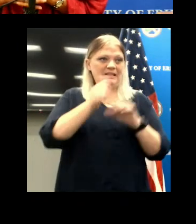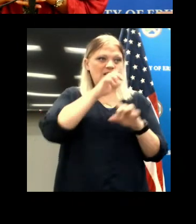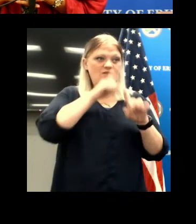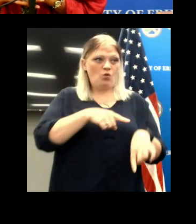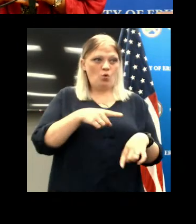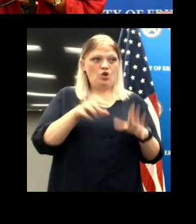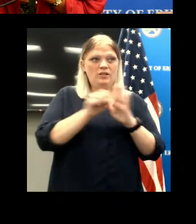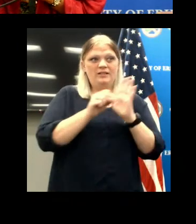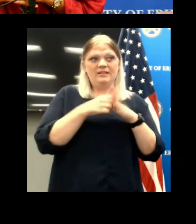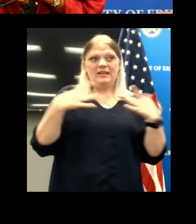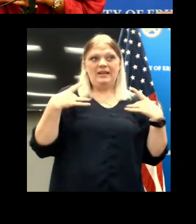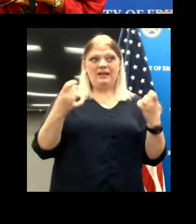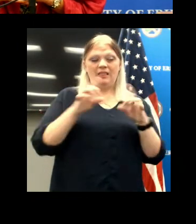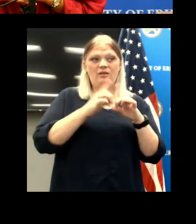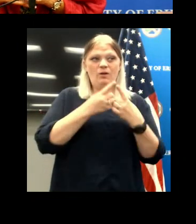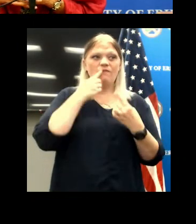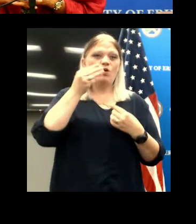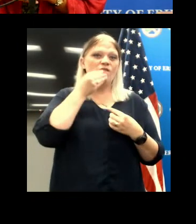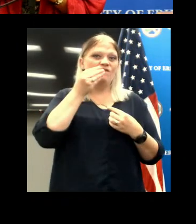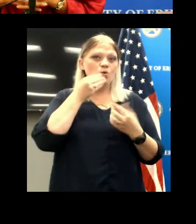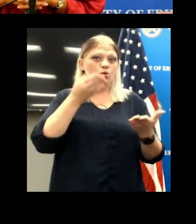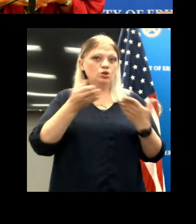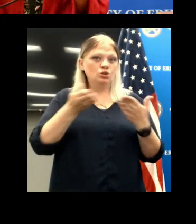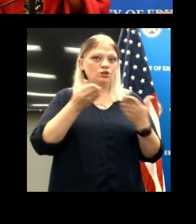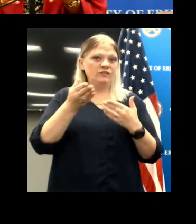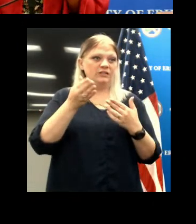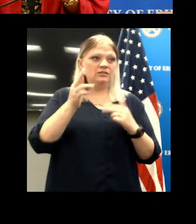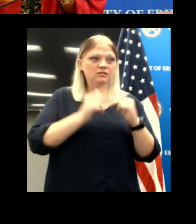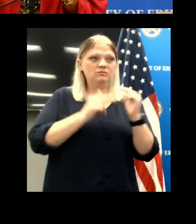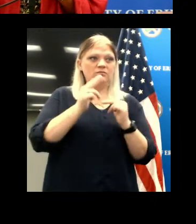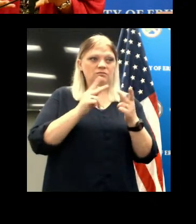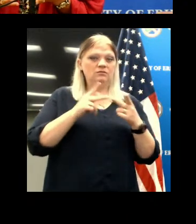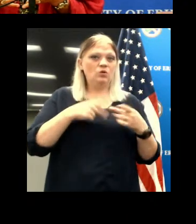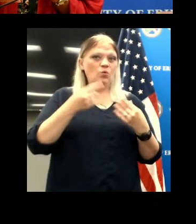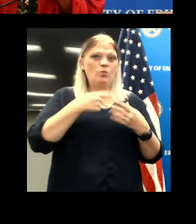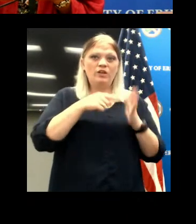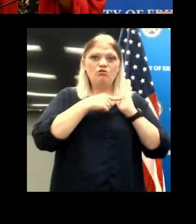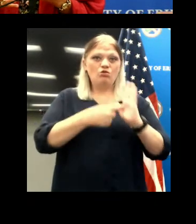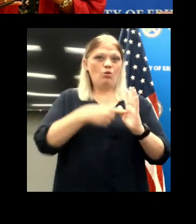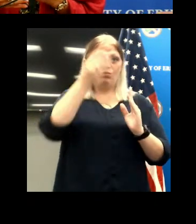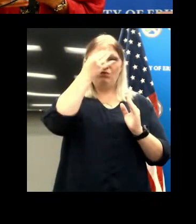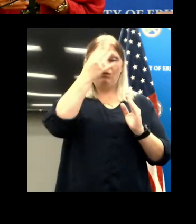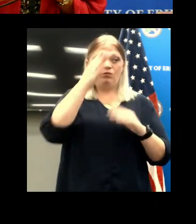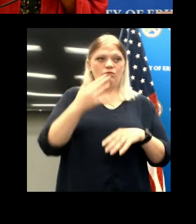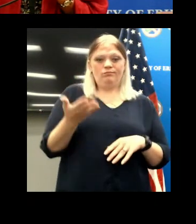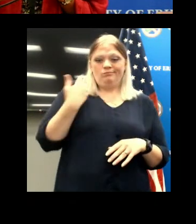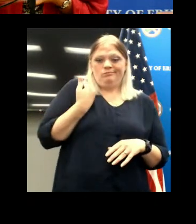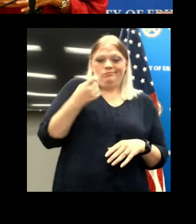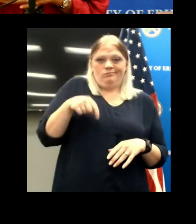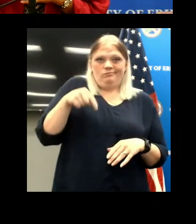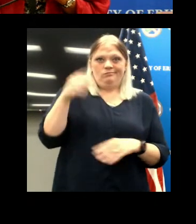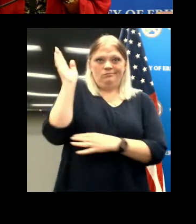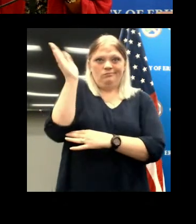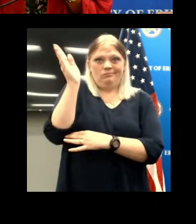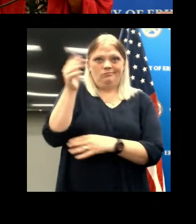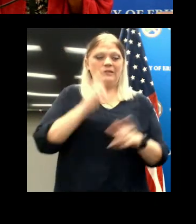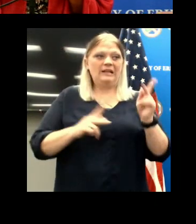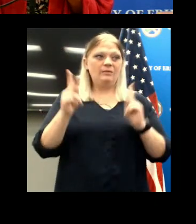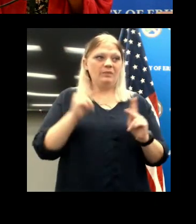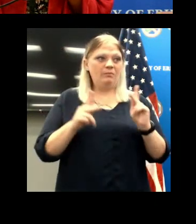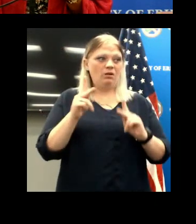Department's guidelines for food service establishments. Remember, we showed you data earlier in this presentation that the people who